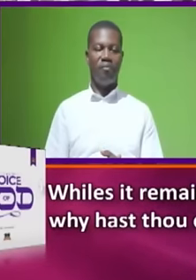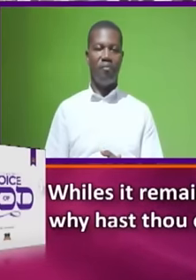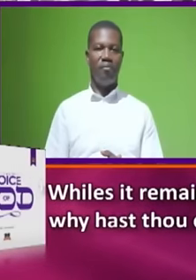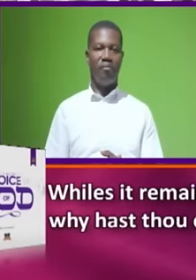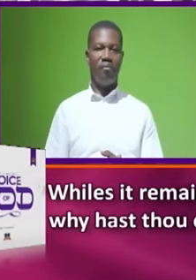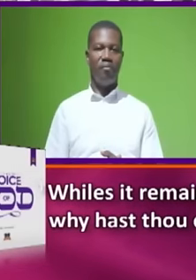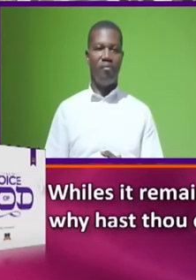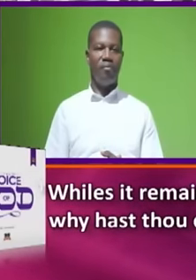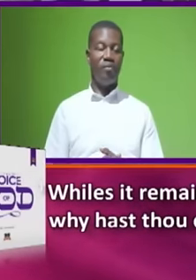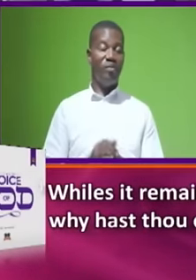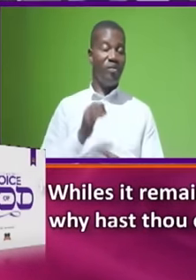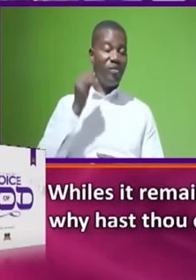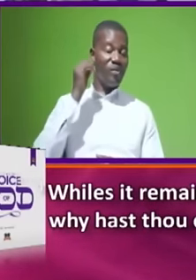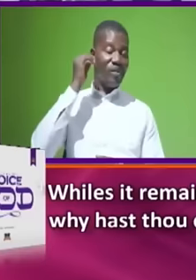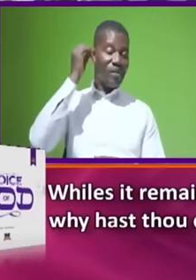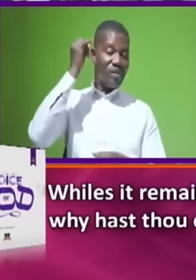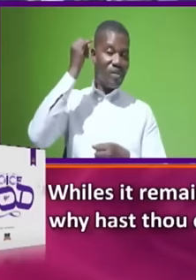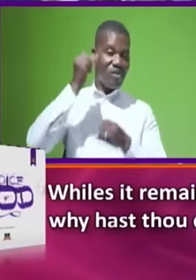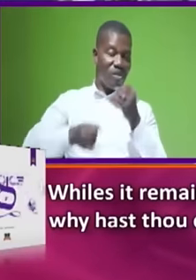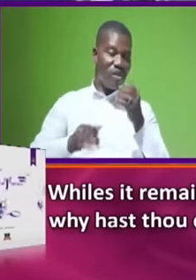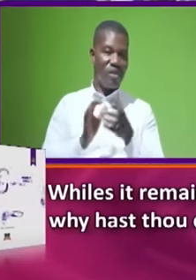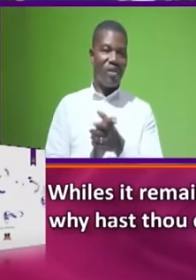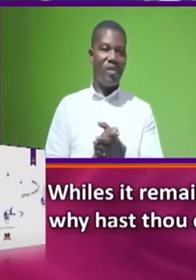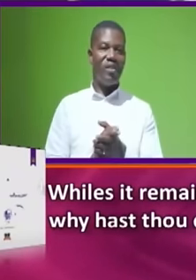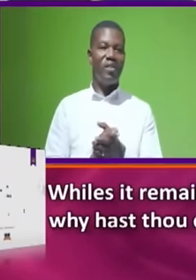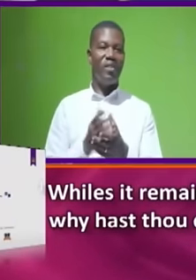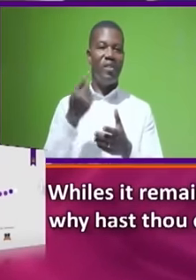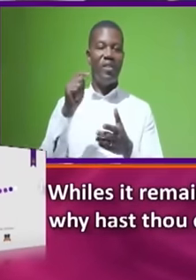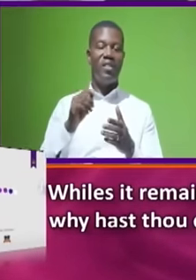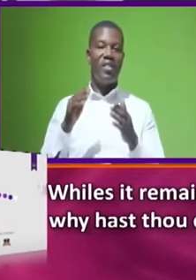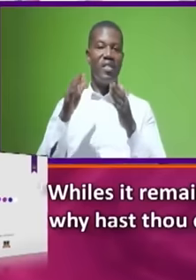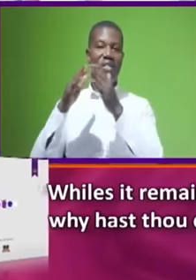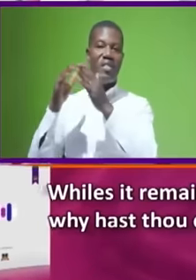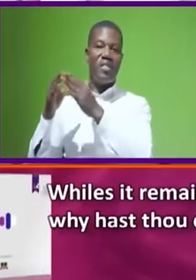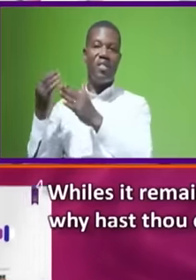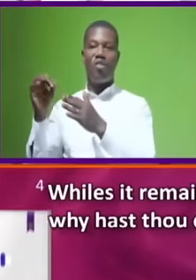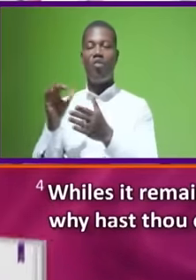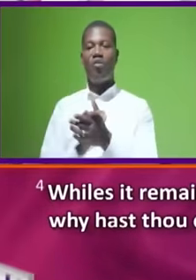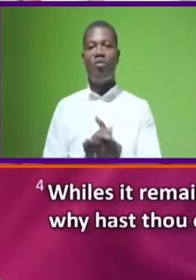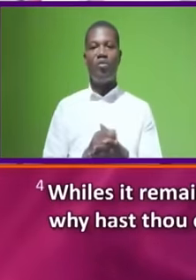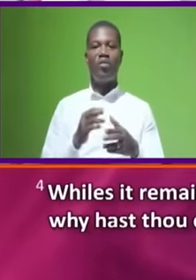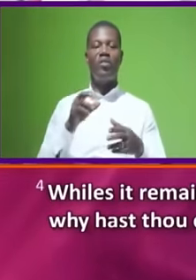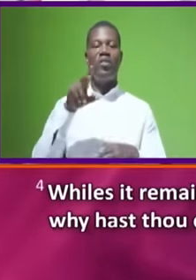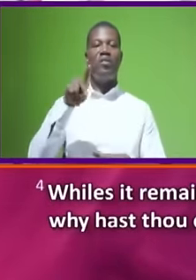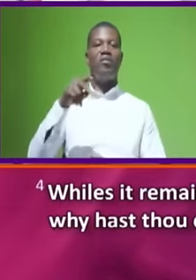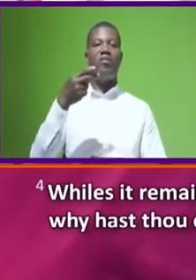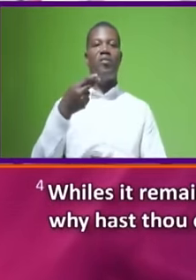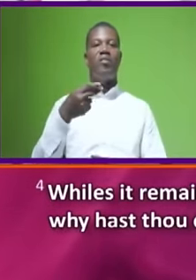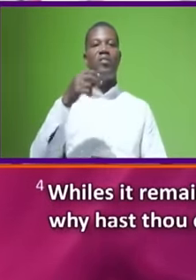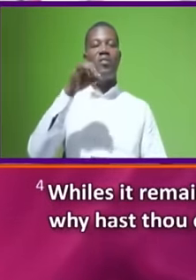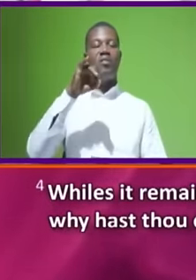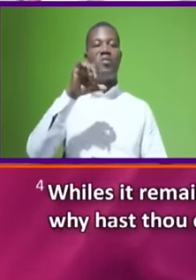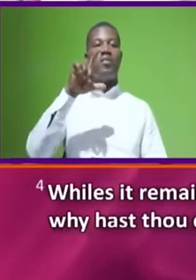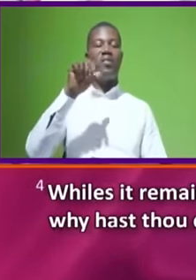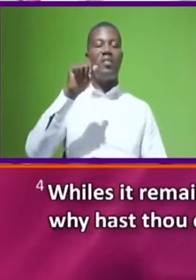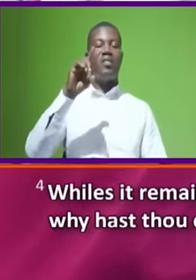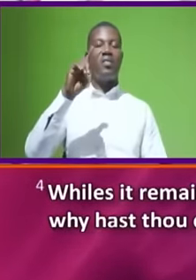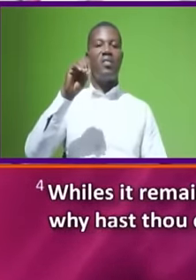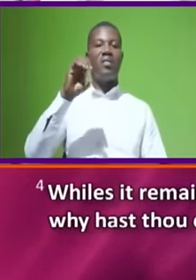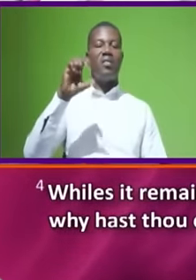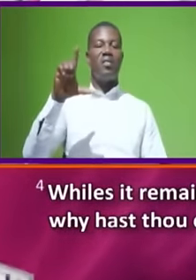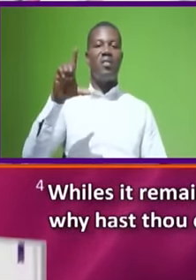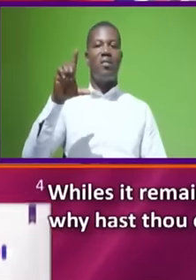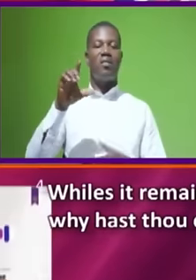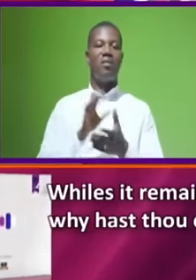Final destination. The city of Philadelphia. My final destination is the city of Philadelphia.